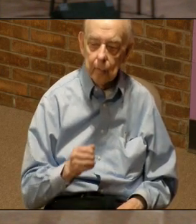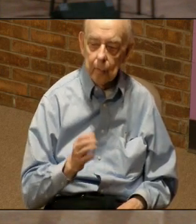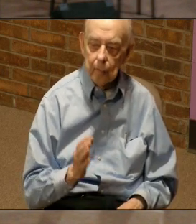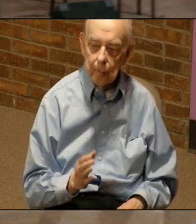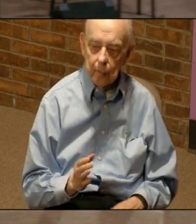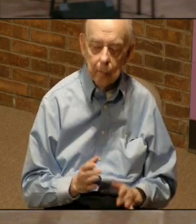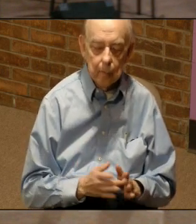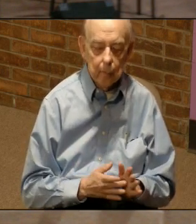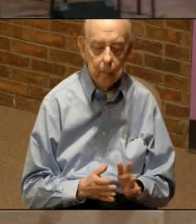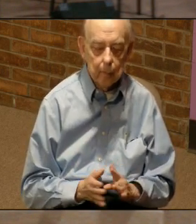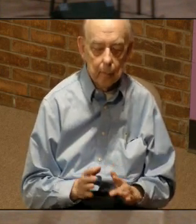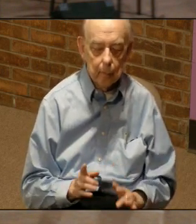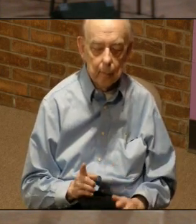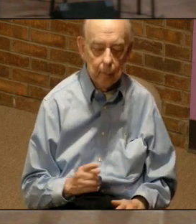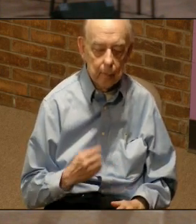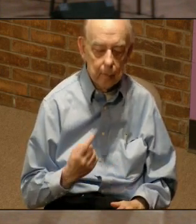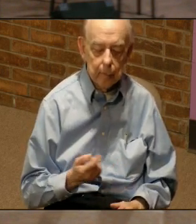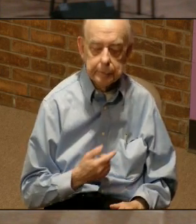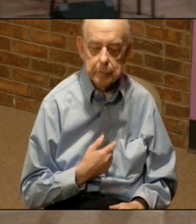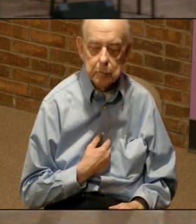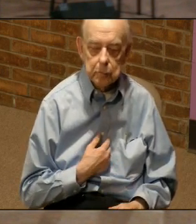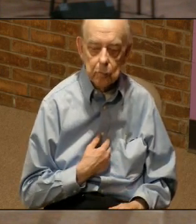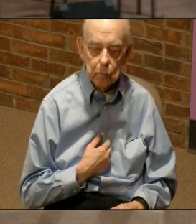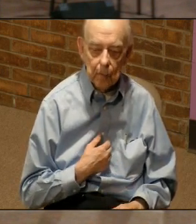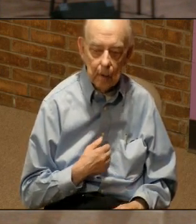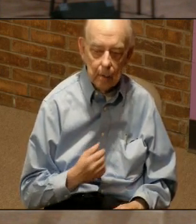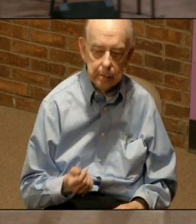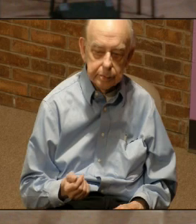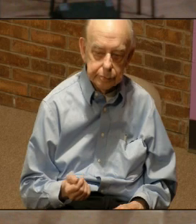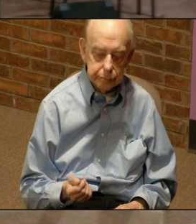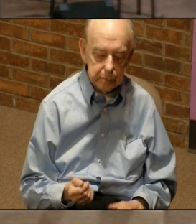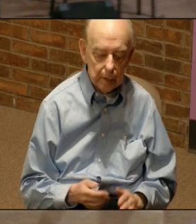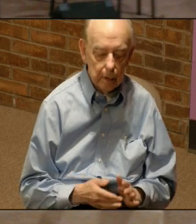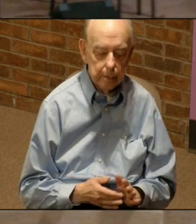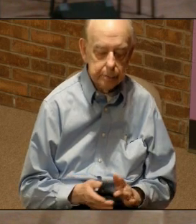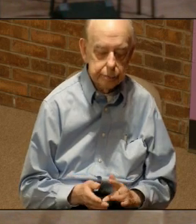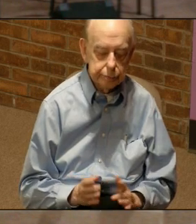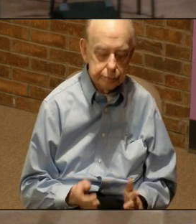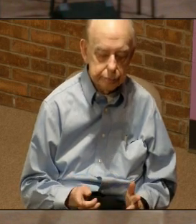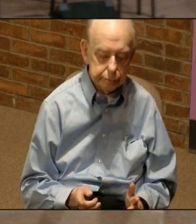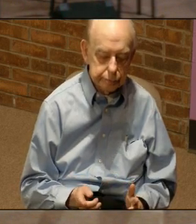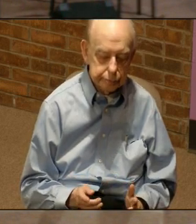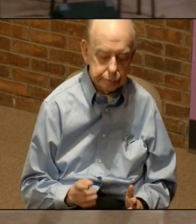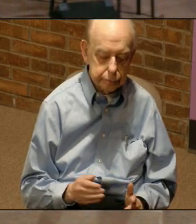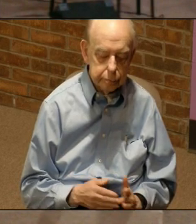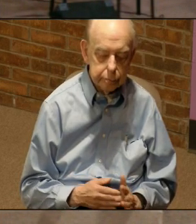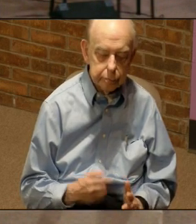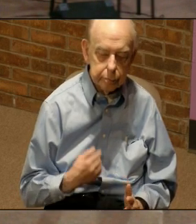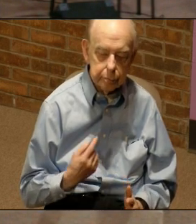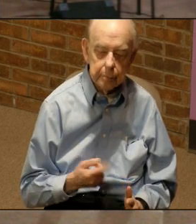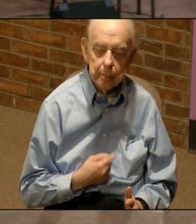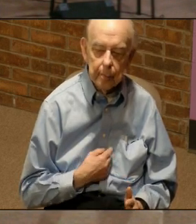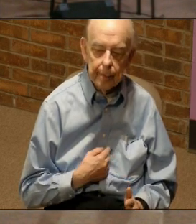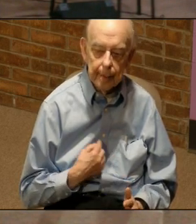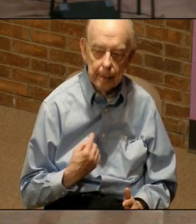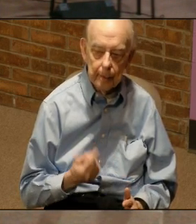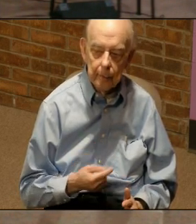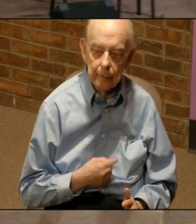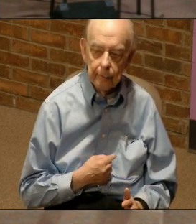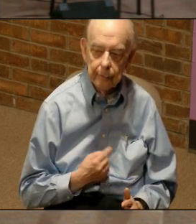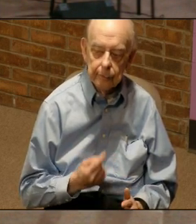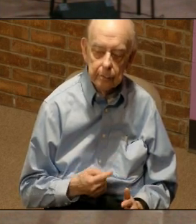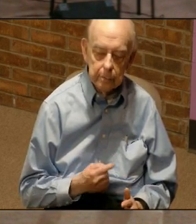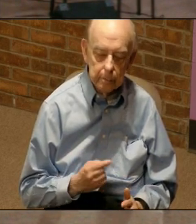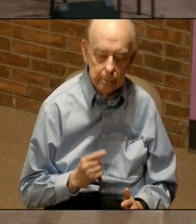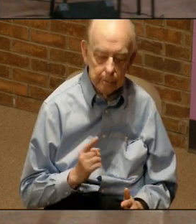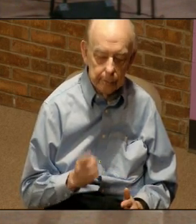God, Jesus, us. Others, Jesus in the middle, us. We're always going through